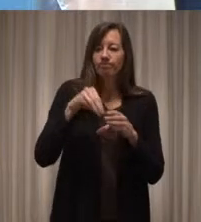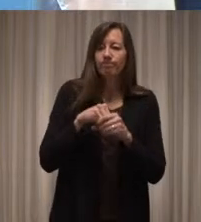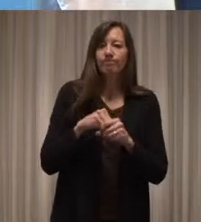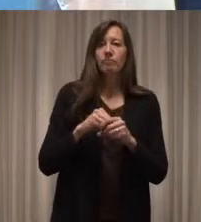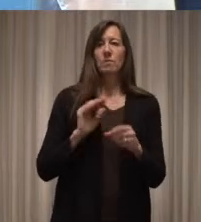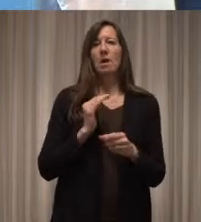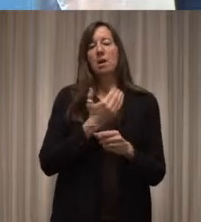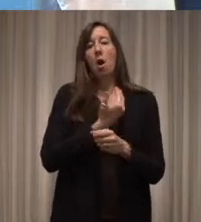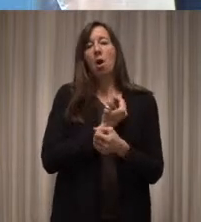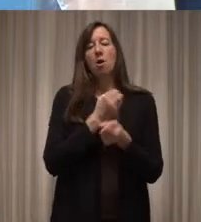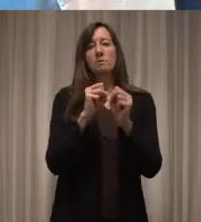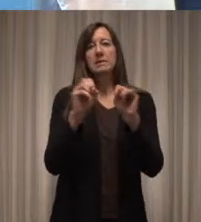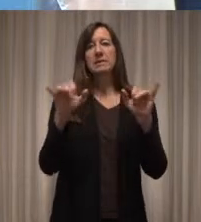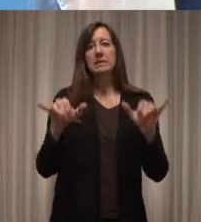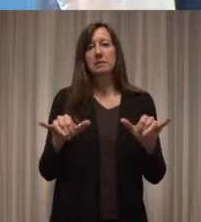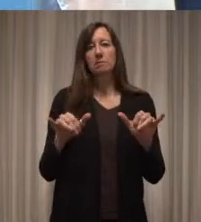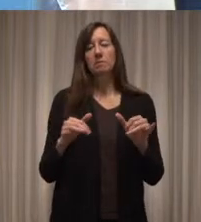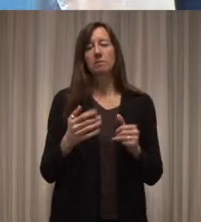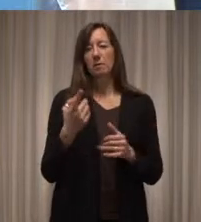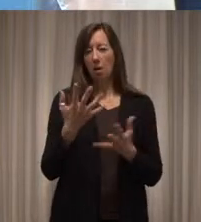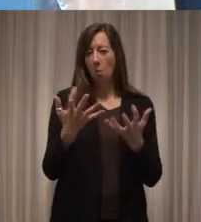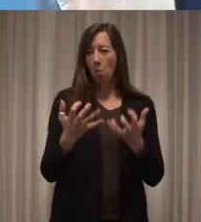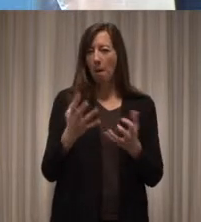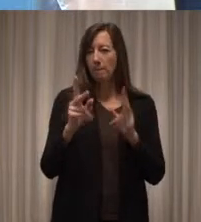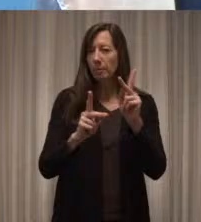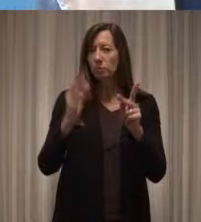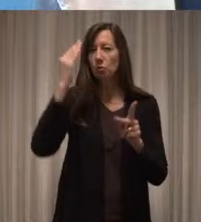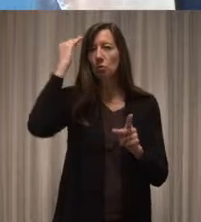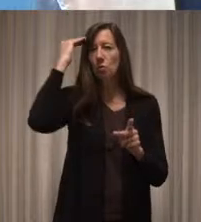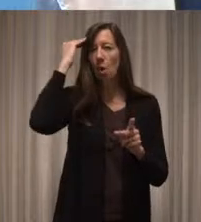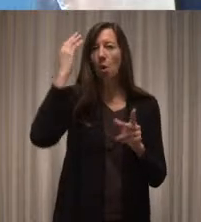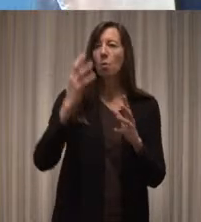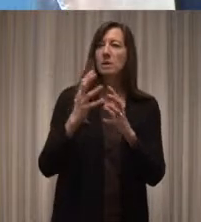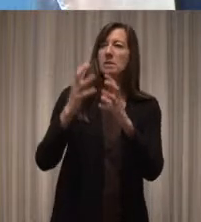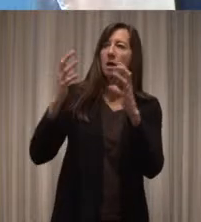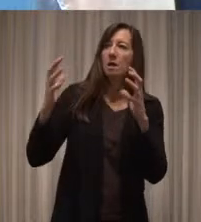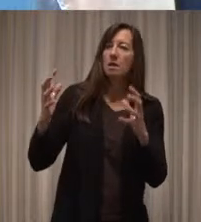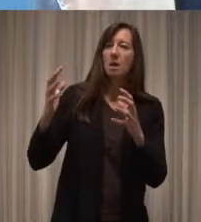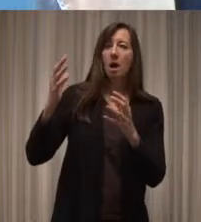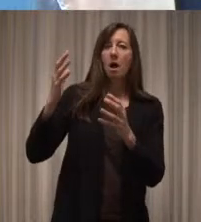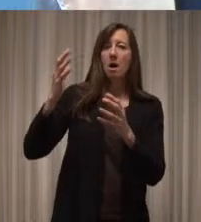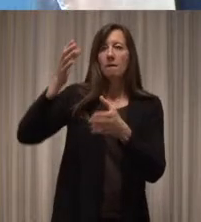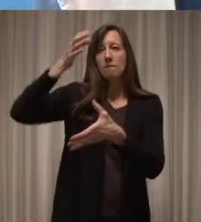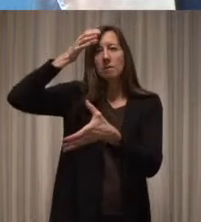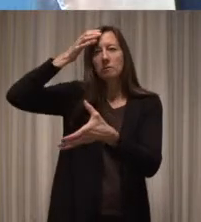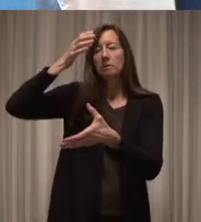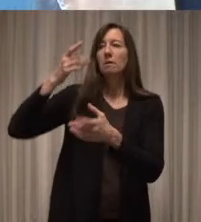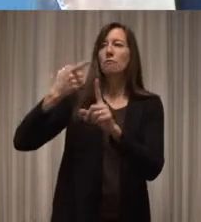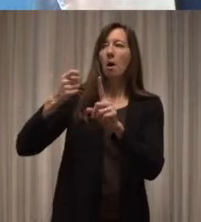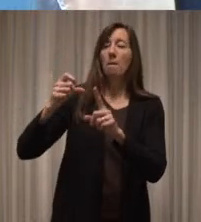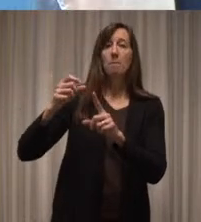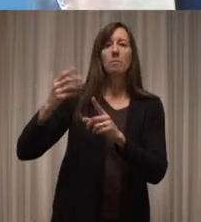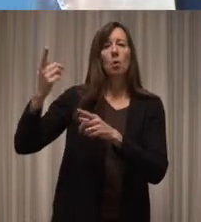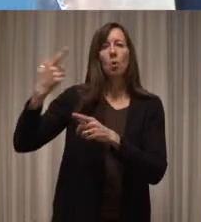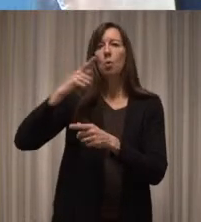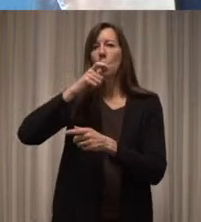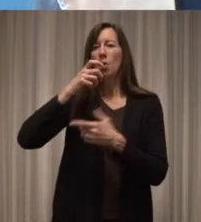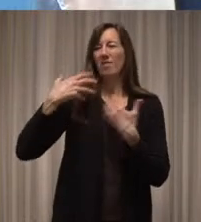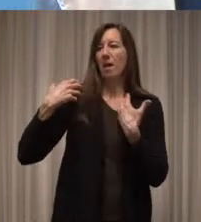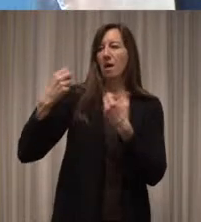thought by all of the health experts help us understand how to build this priority